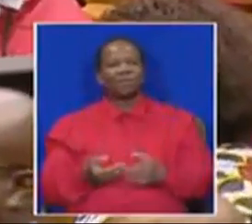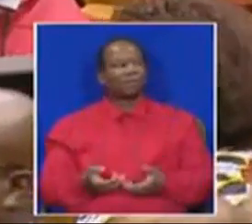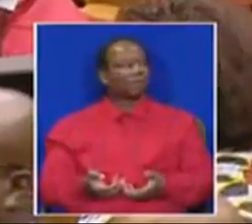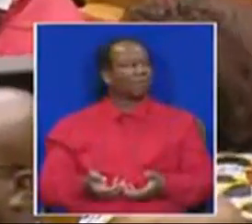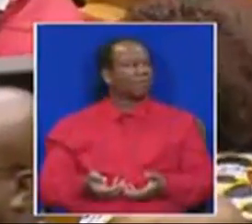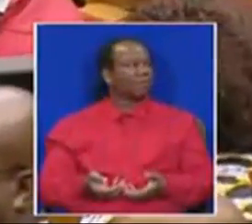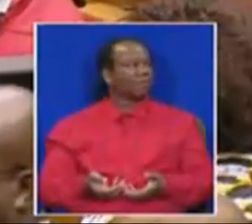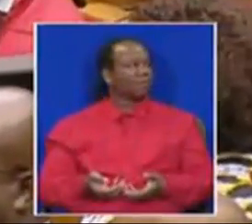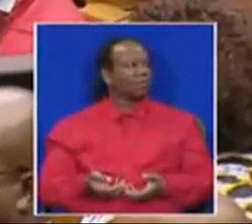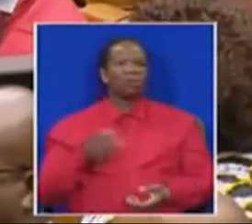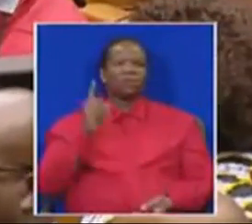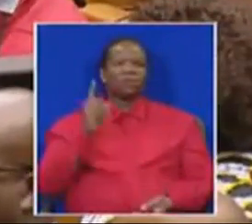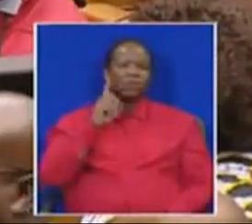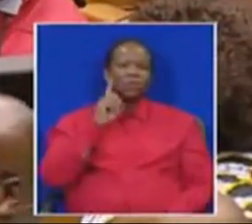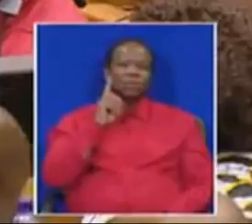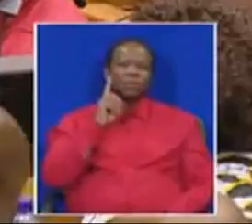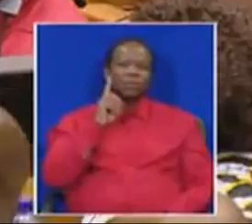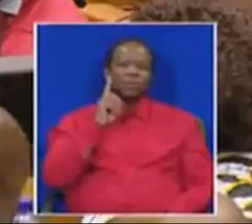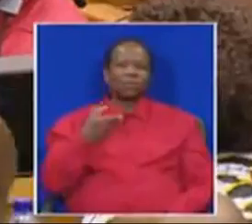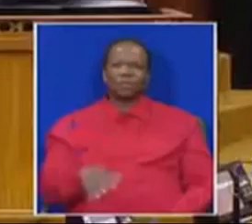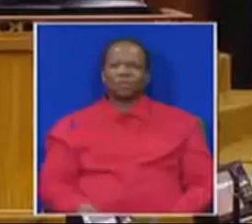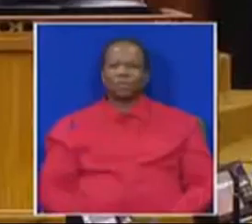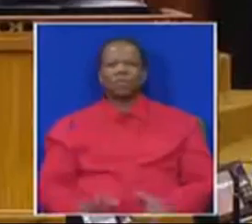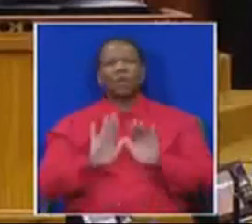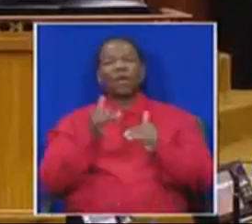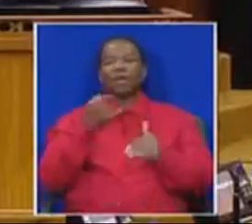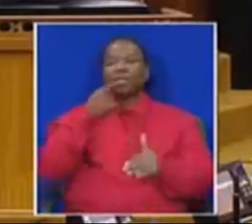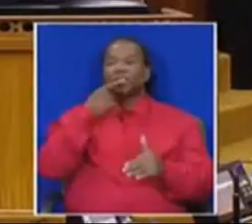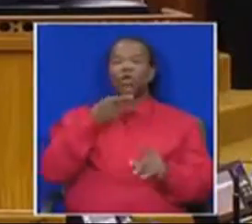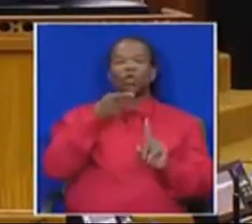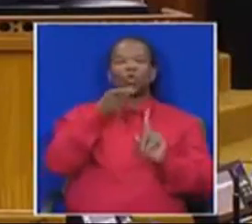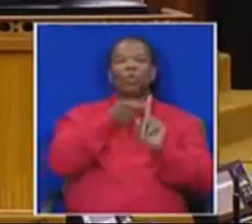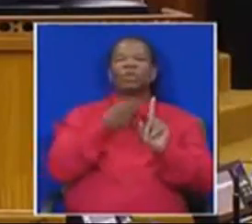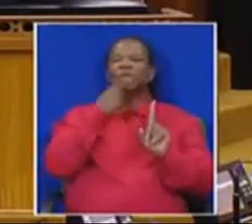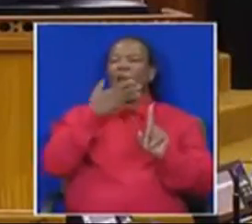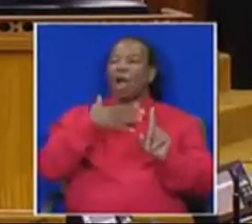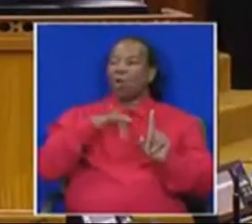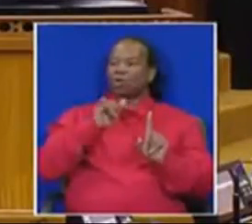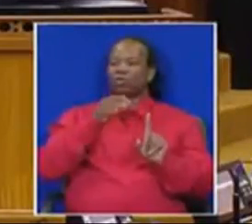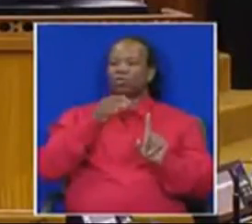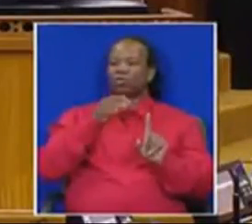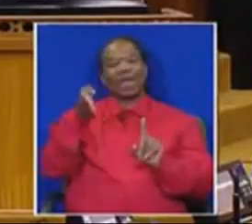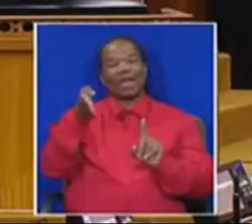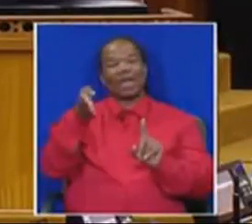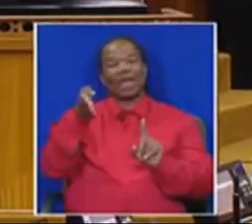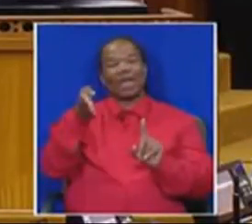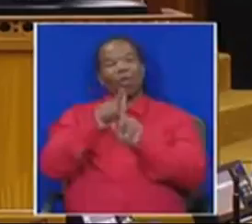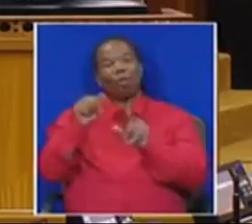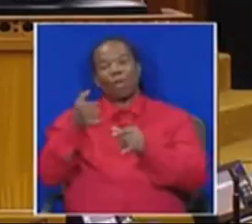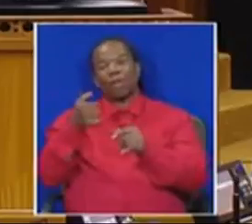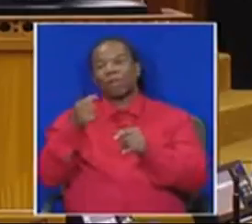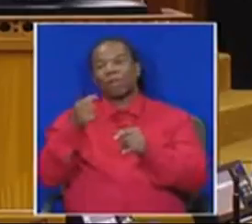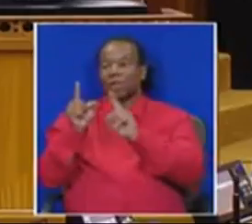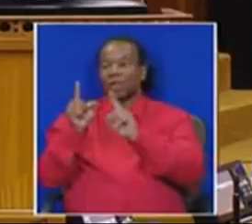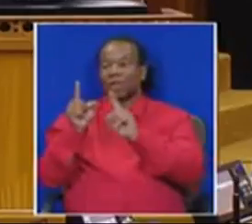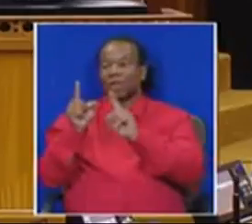want to be there when the people start to turn it around, when they triumph over poverty. I